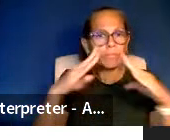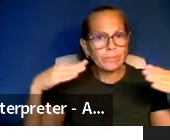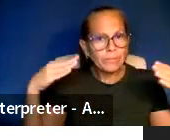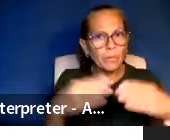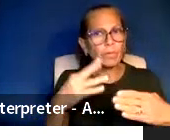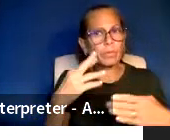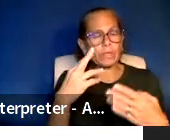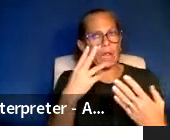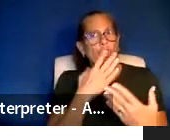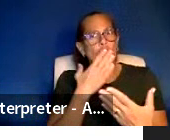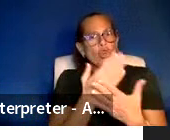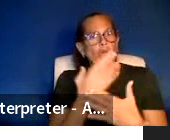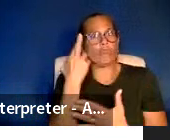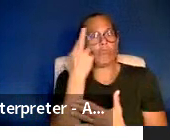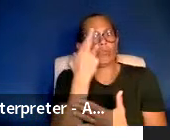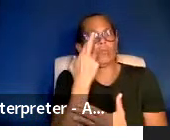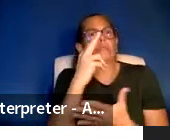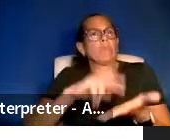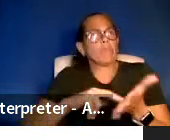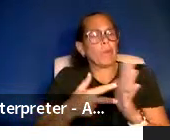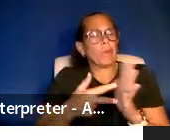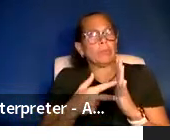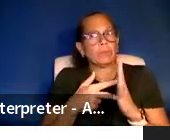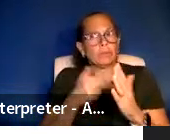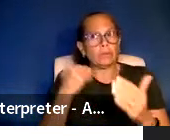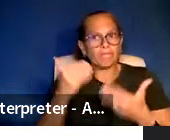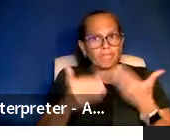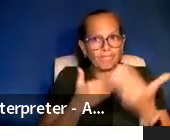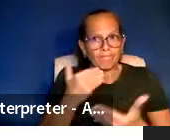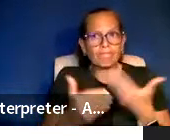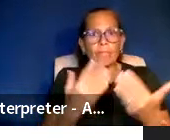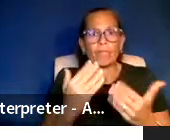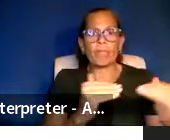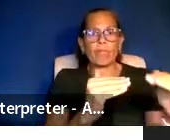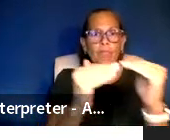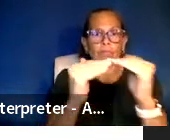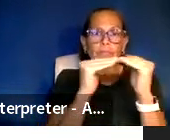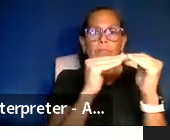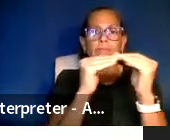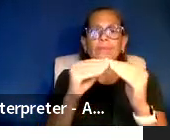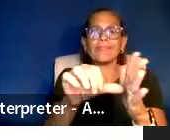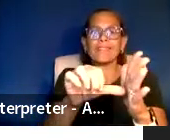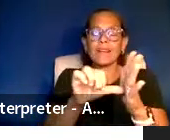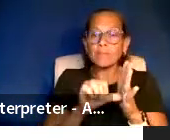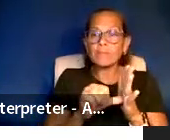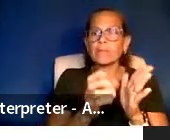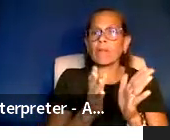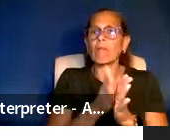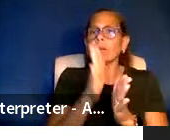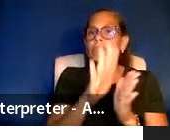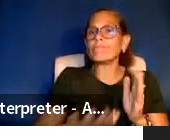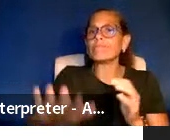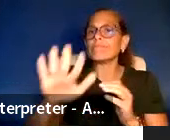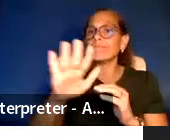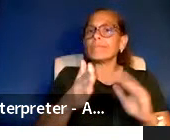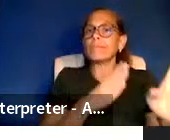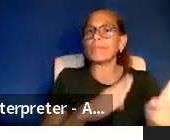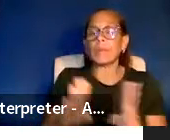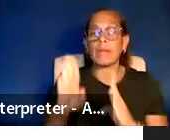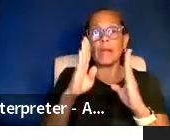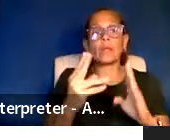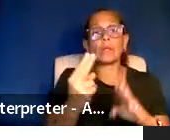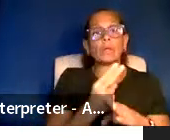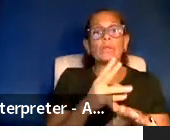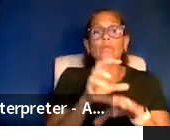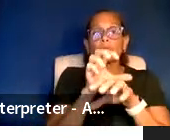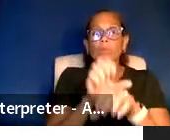purposeful approach to workforce development through an equity lens and an emphasis on neighborhood planning. It looks like using a combination of